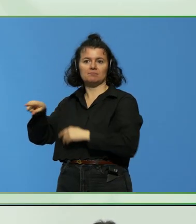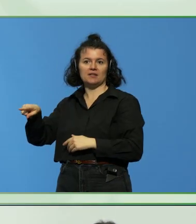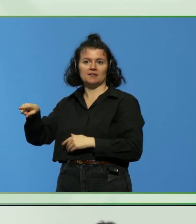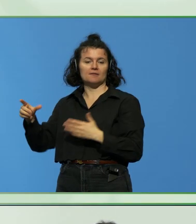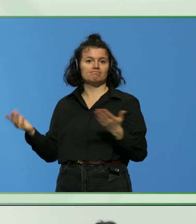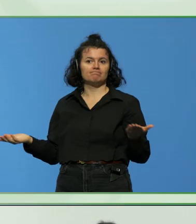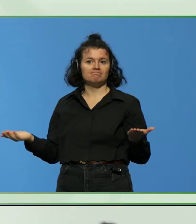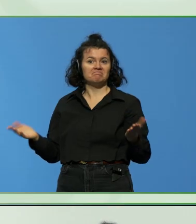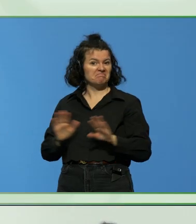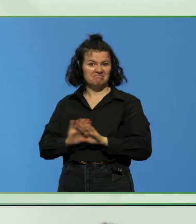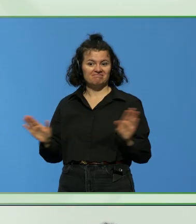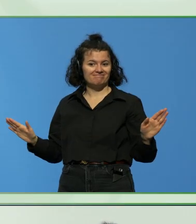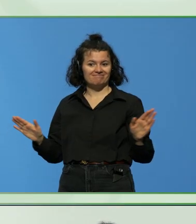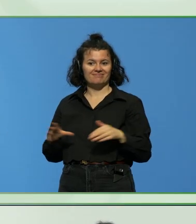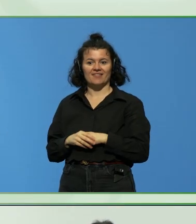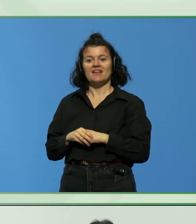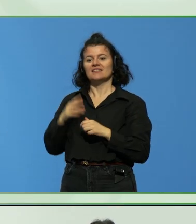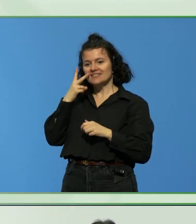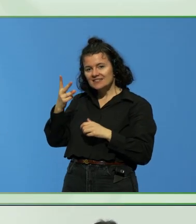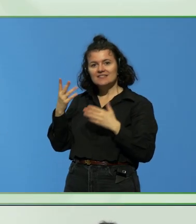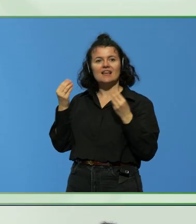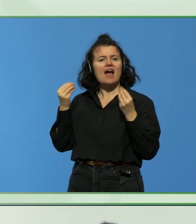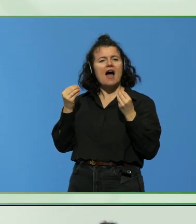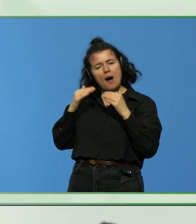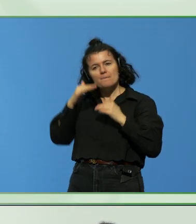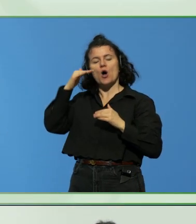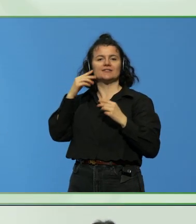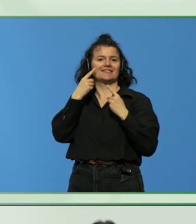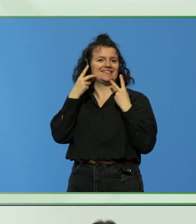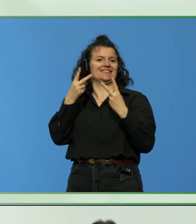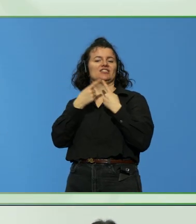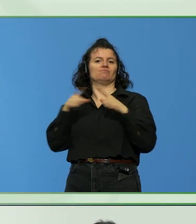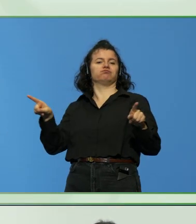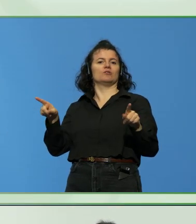hospitality choices, staff training, and doing things different, not doing more.